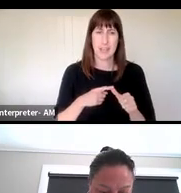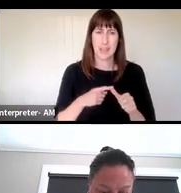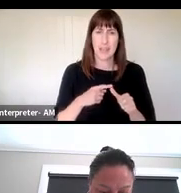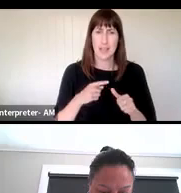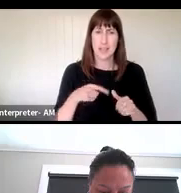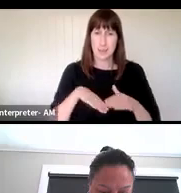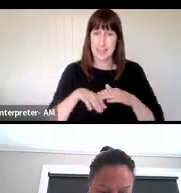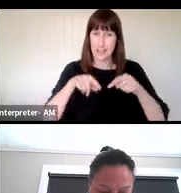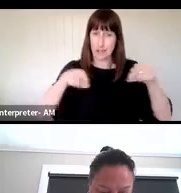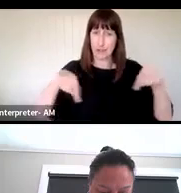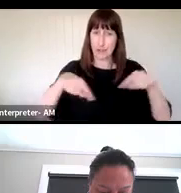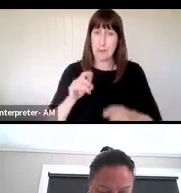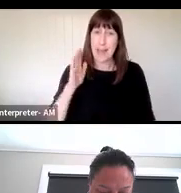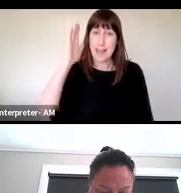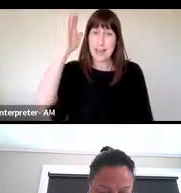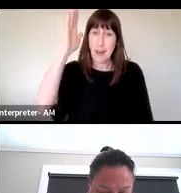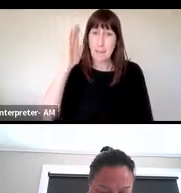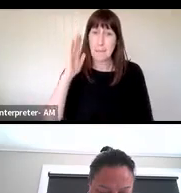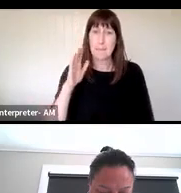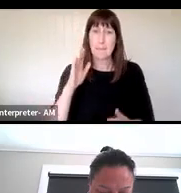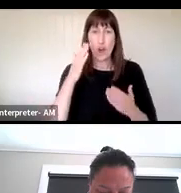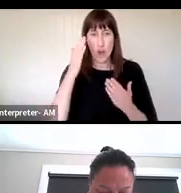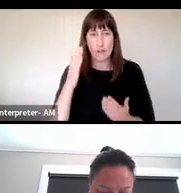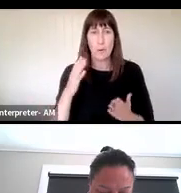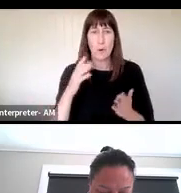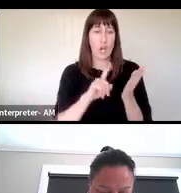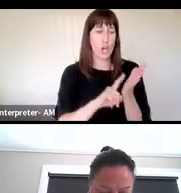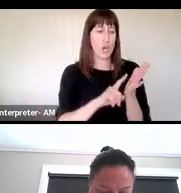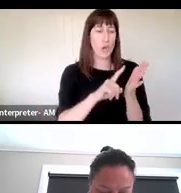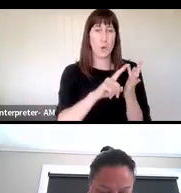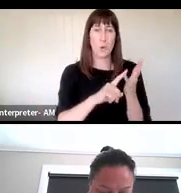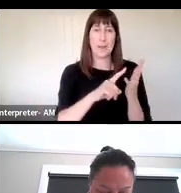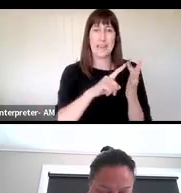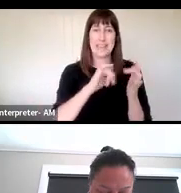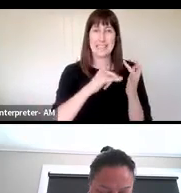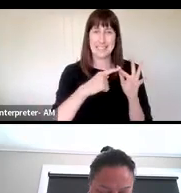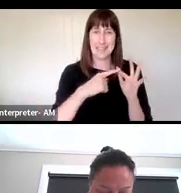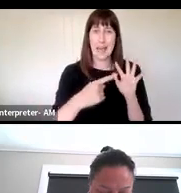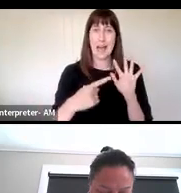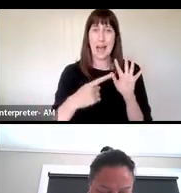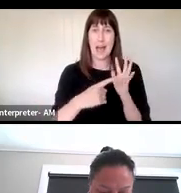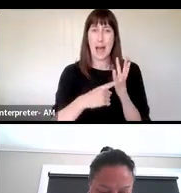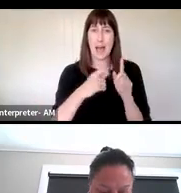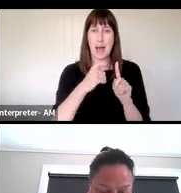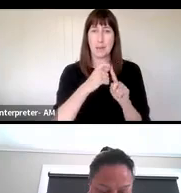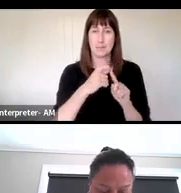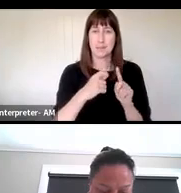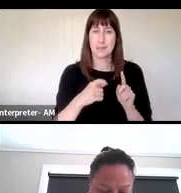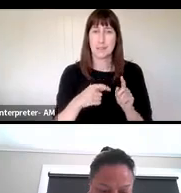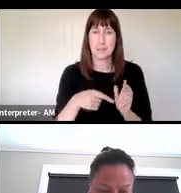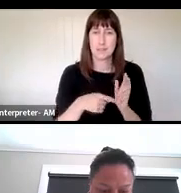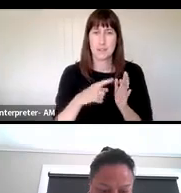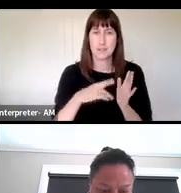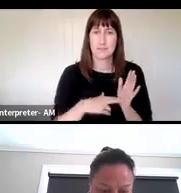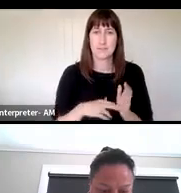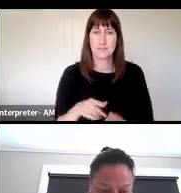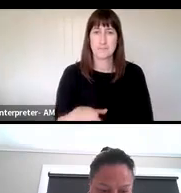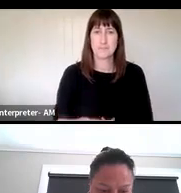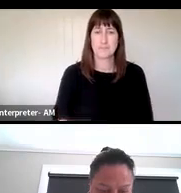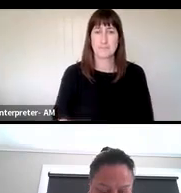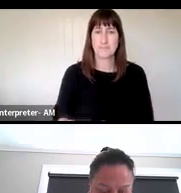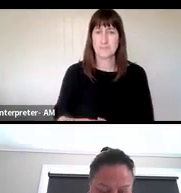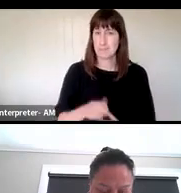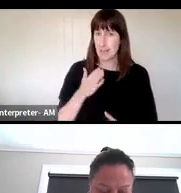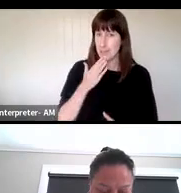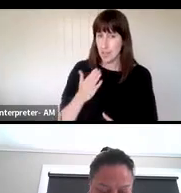the room, Honourable Louise Upston. Thanks, Diane. You were referring to a website